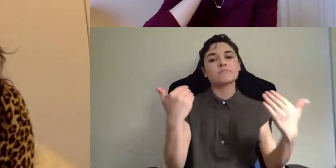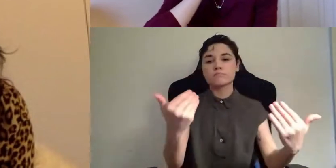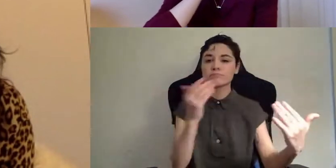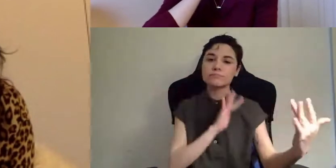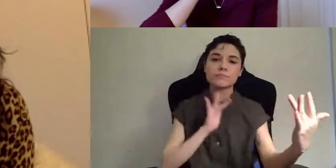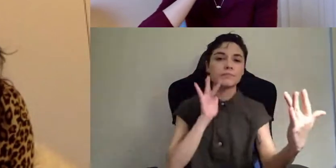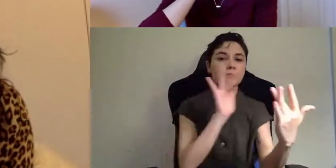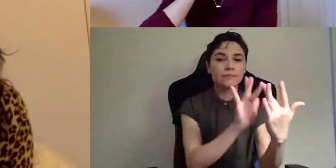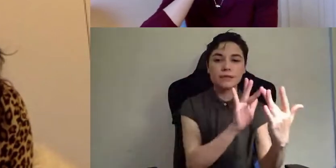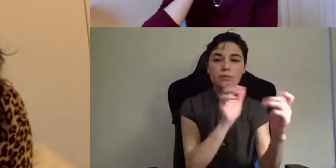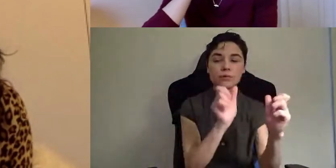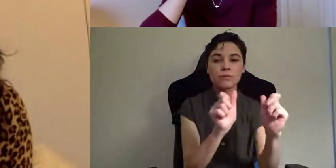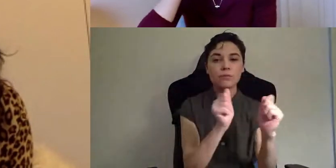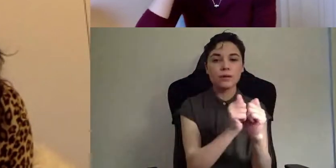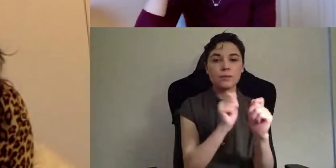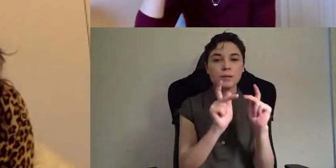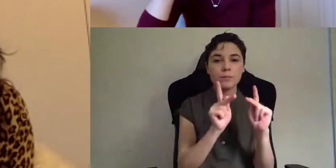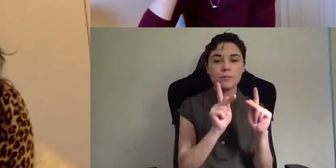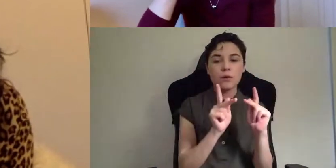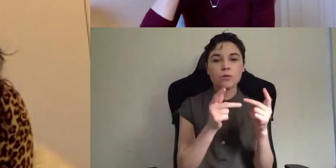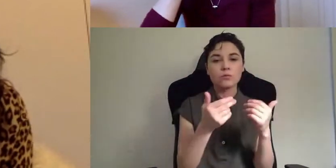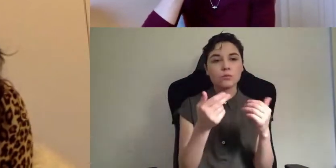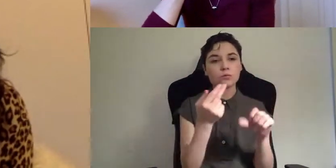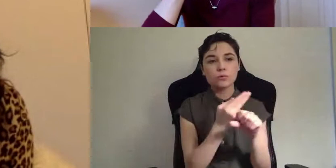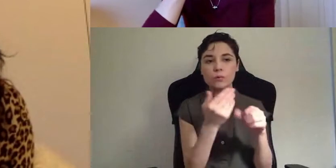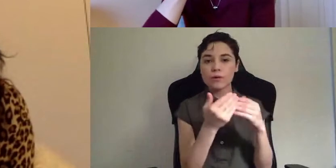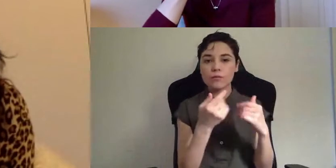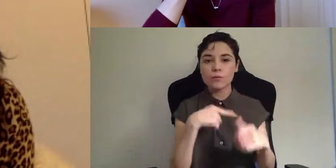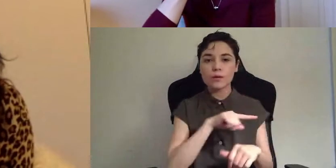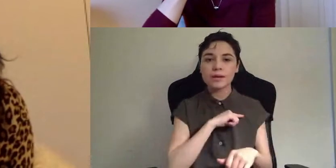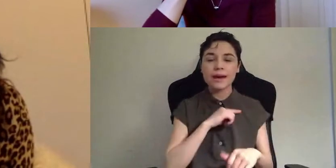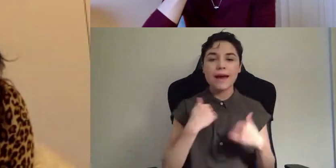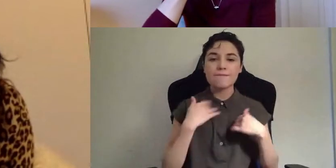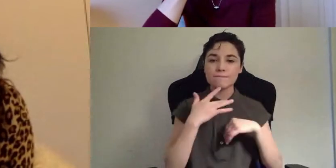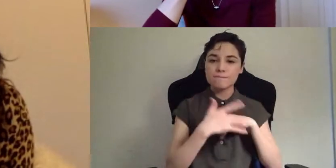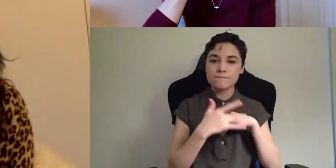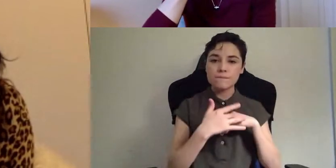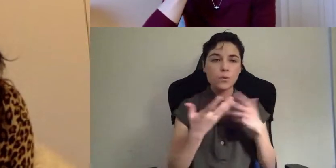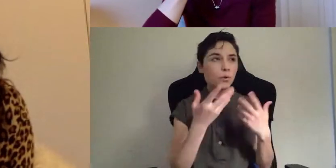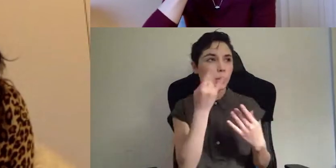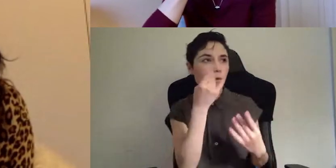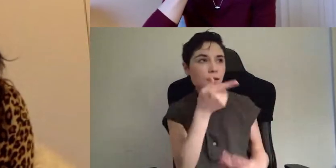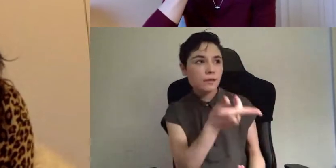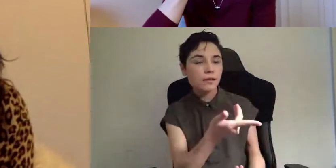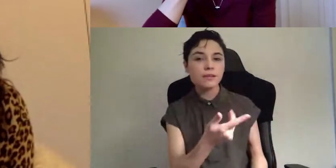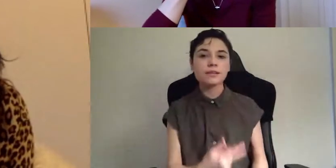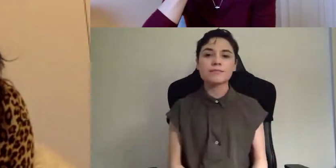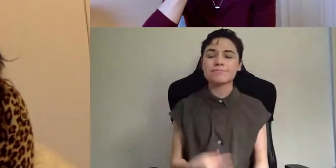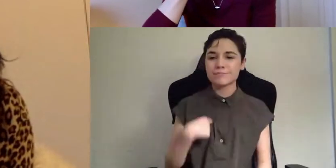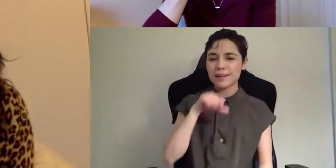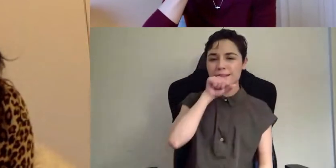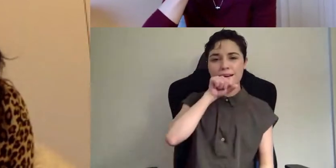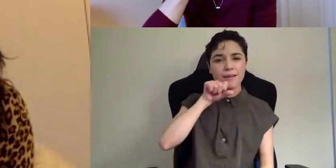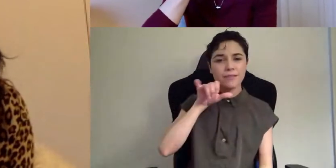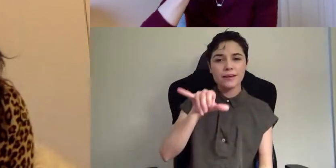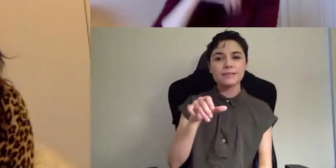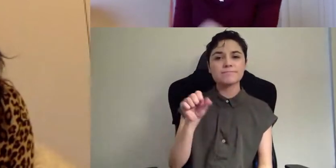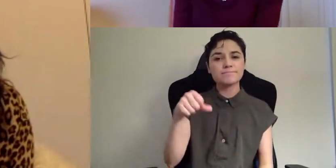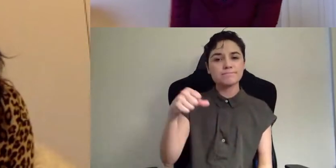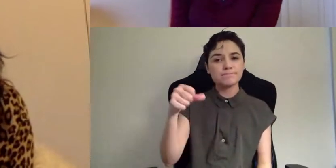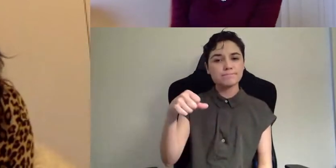connections. What do you think, Brooke? I love that. Yeah, totally. Like there is